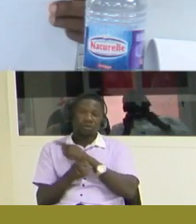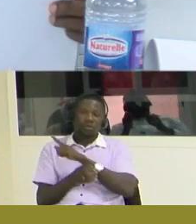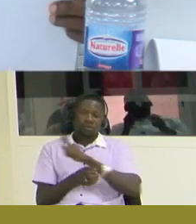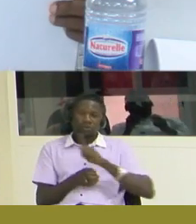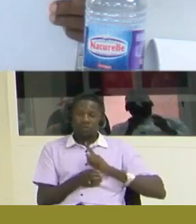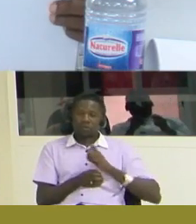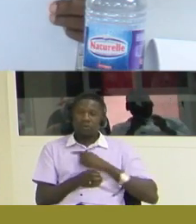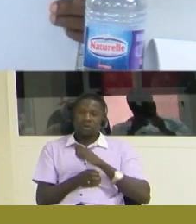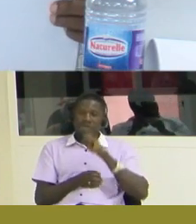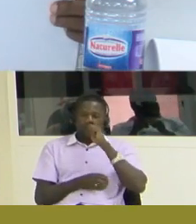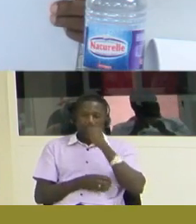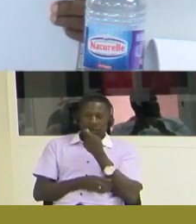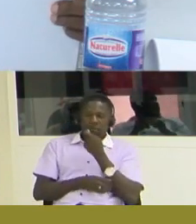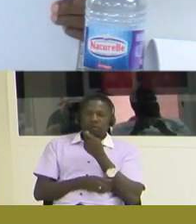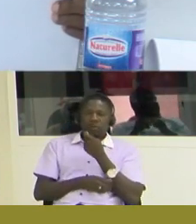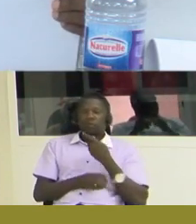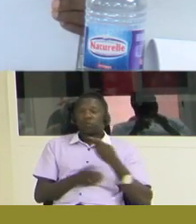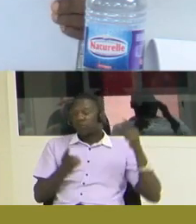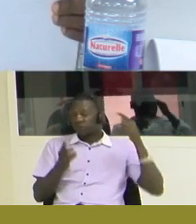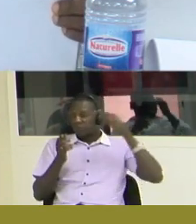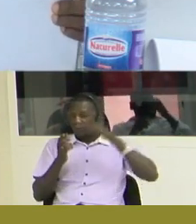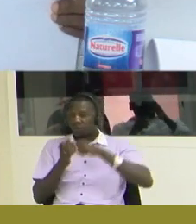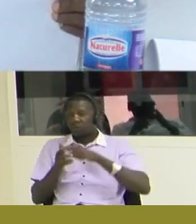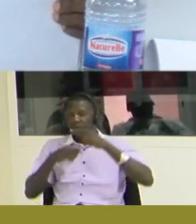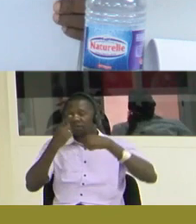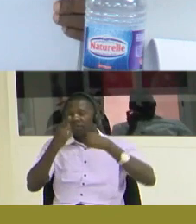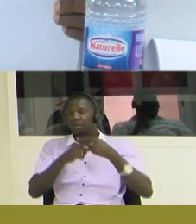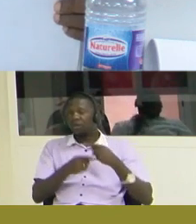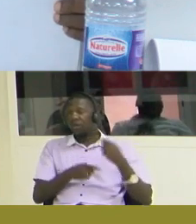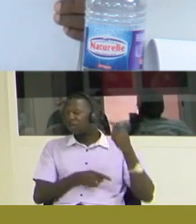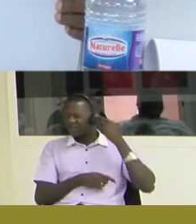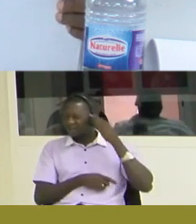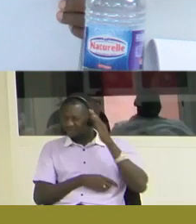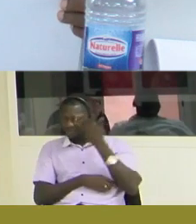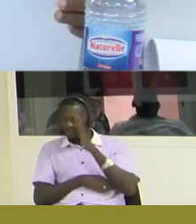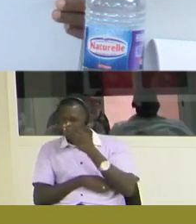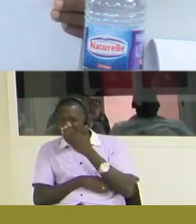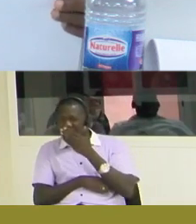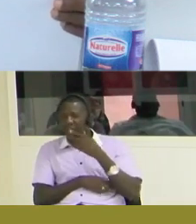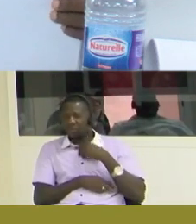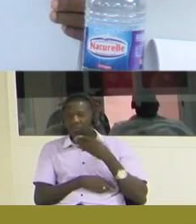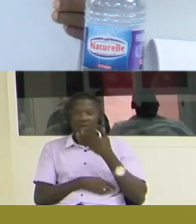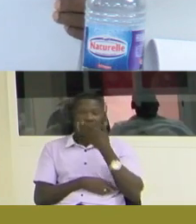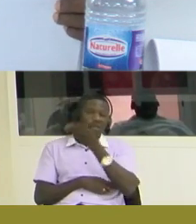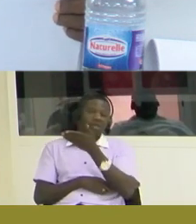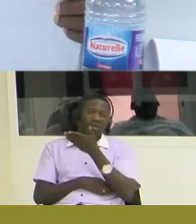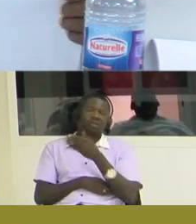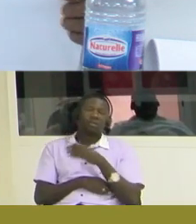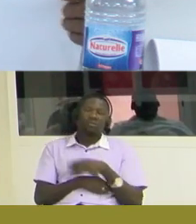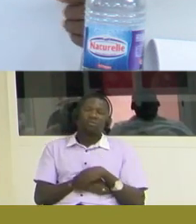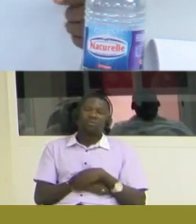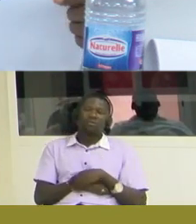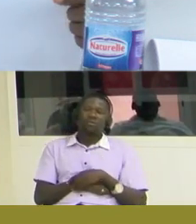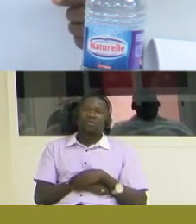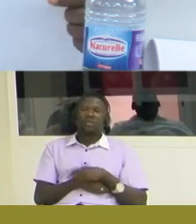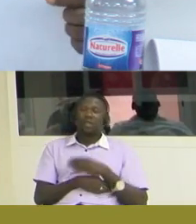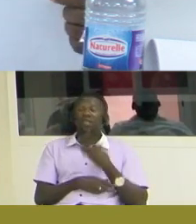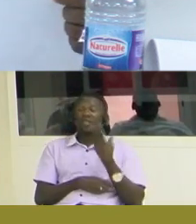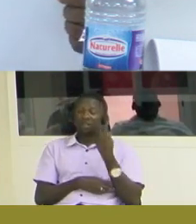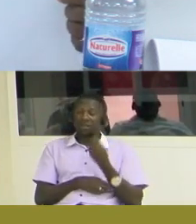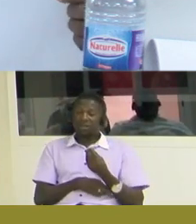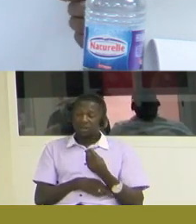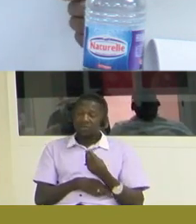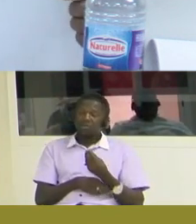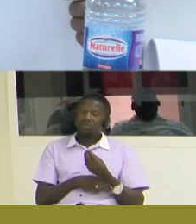dead until afterwards they had doubts that we were etc and that is how